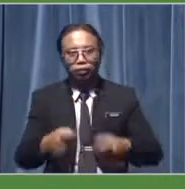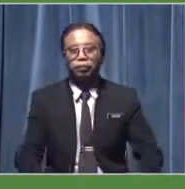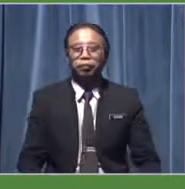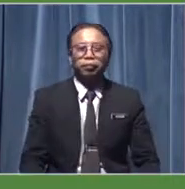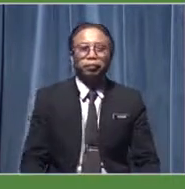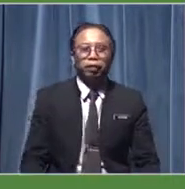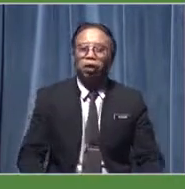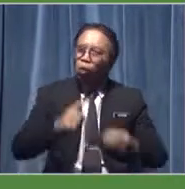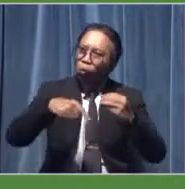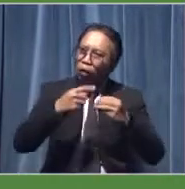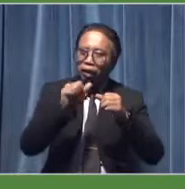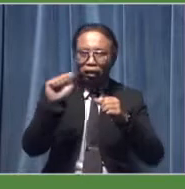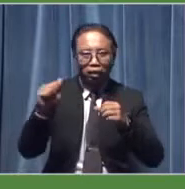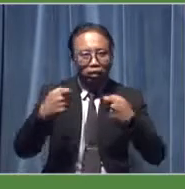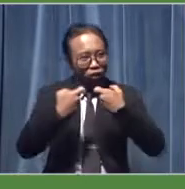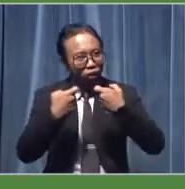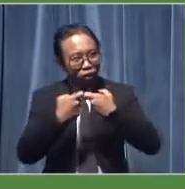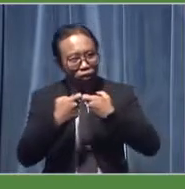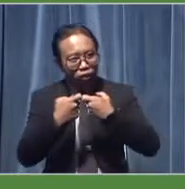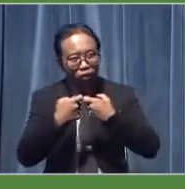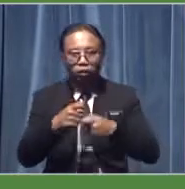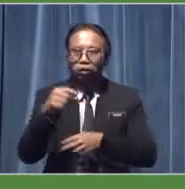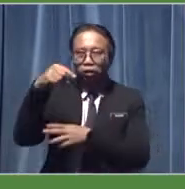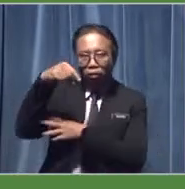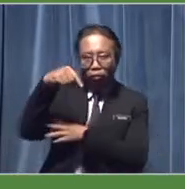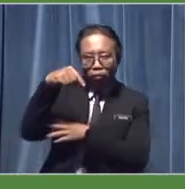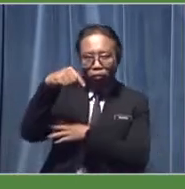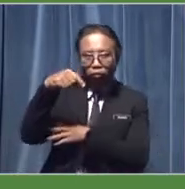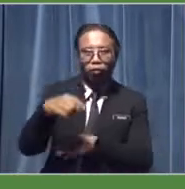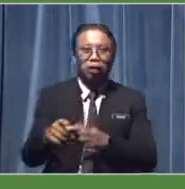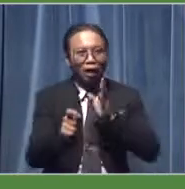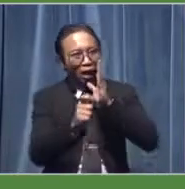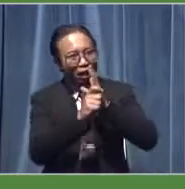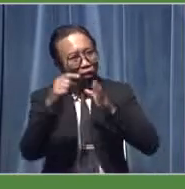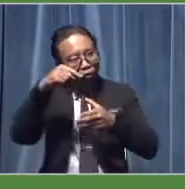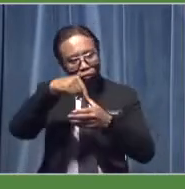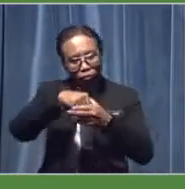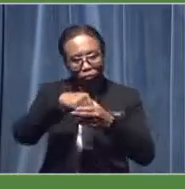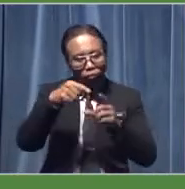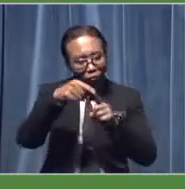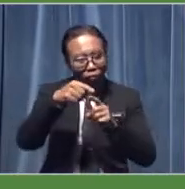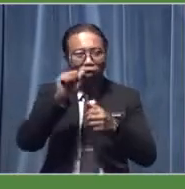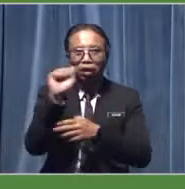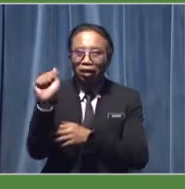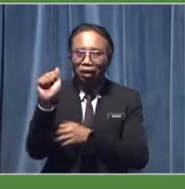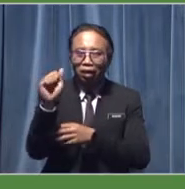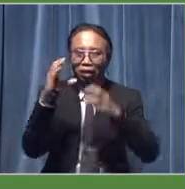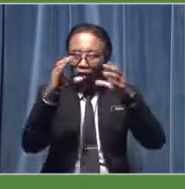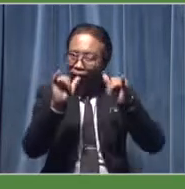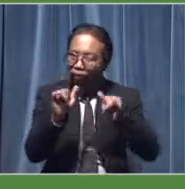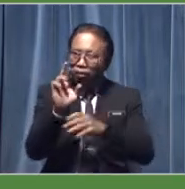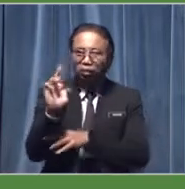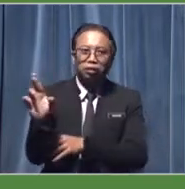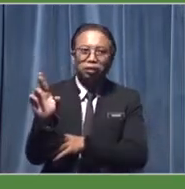When a charge delta Q is added to a capacitor at a